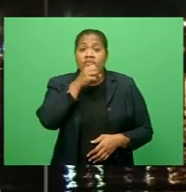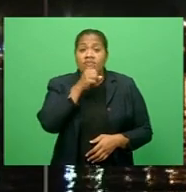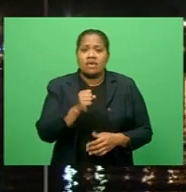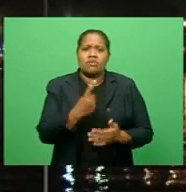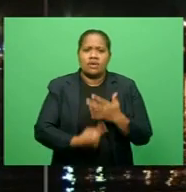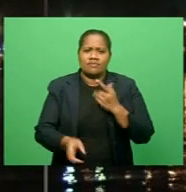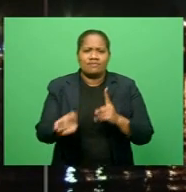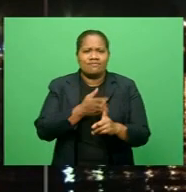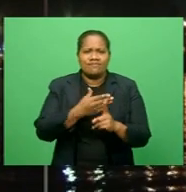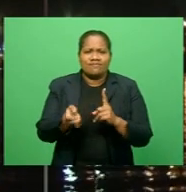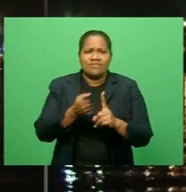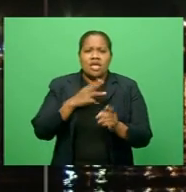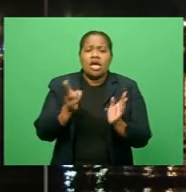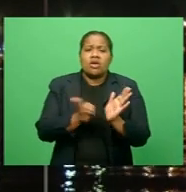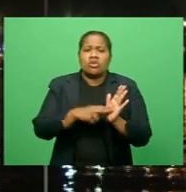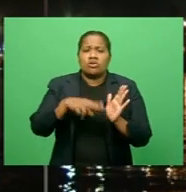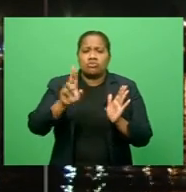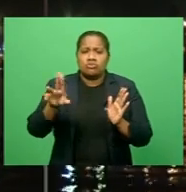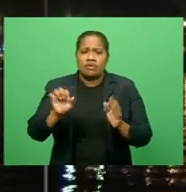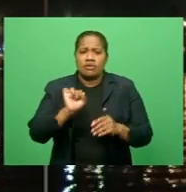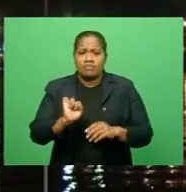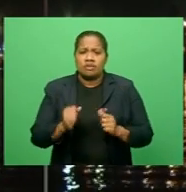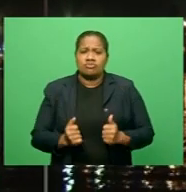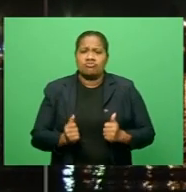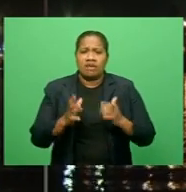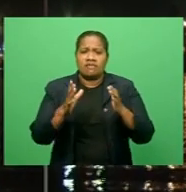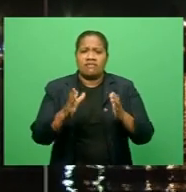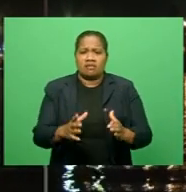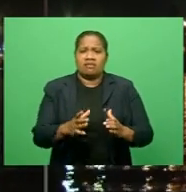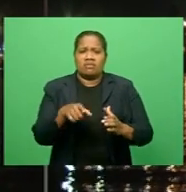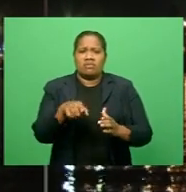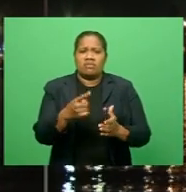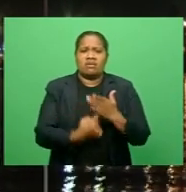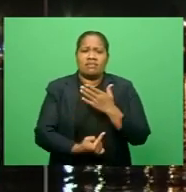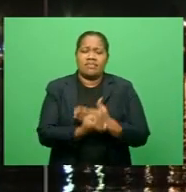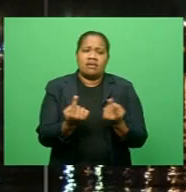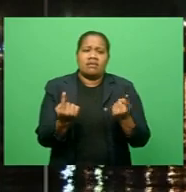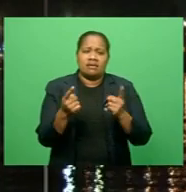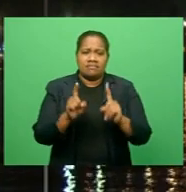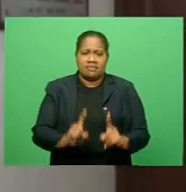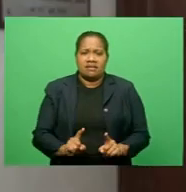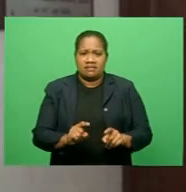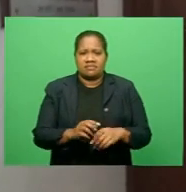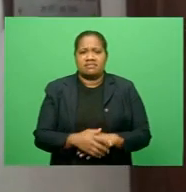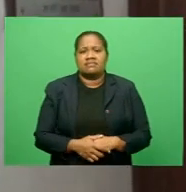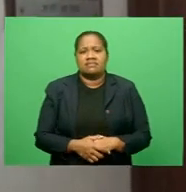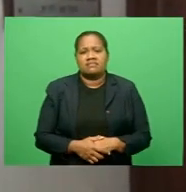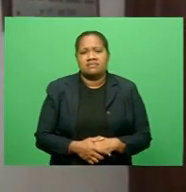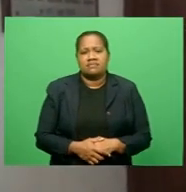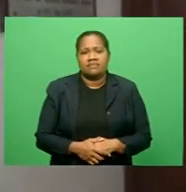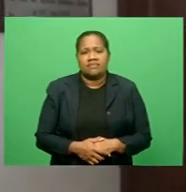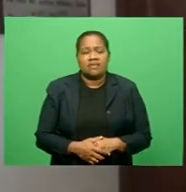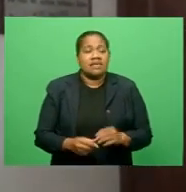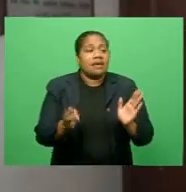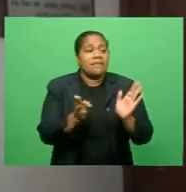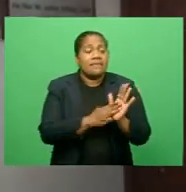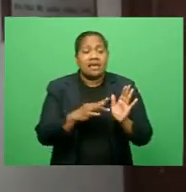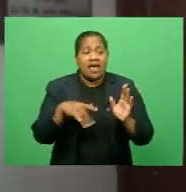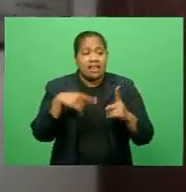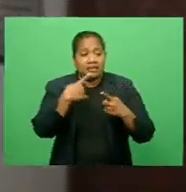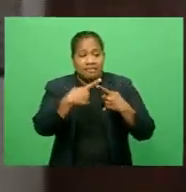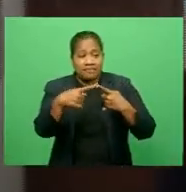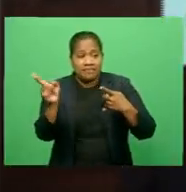an Alsori bus driver resulting in his death will make their plea next week. Mikaele Lawaniale,